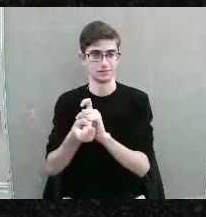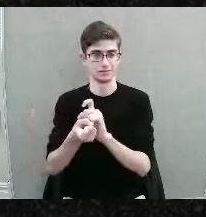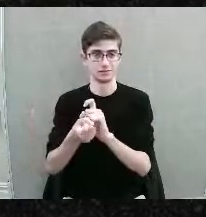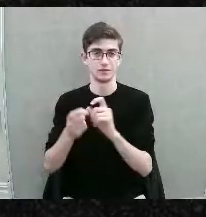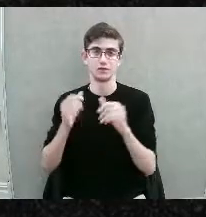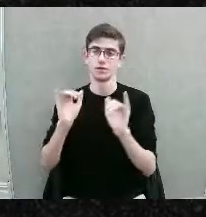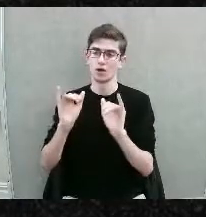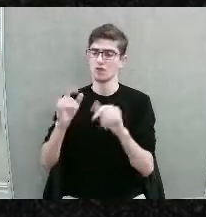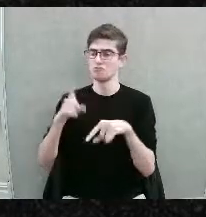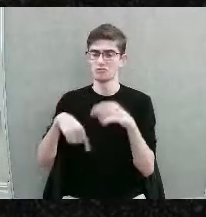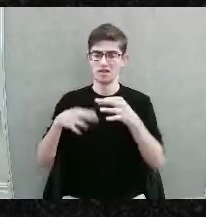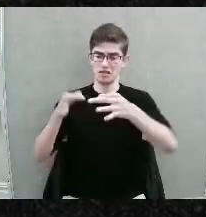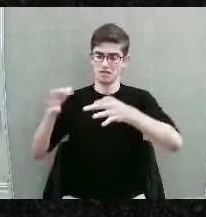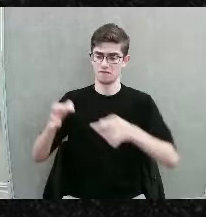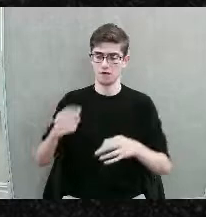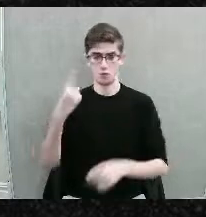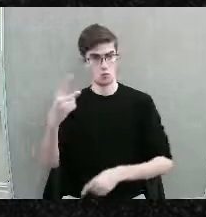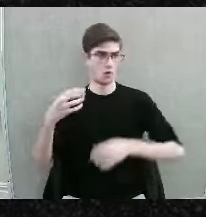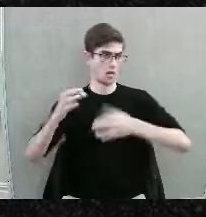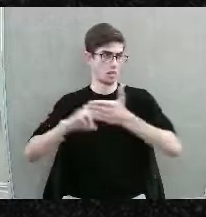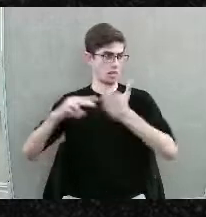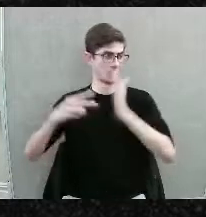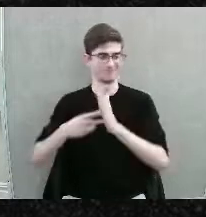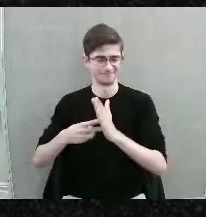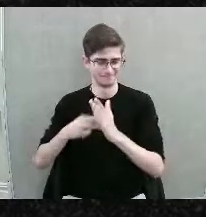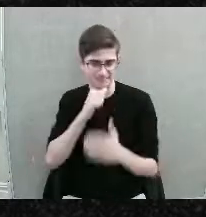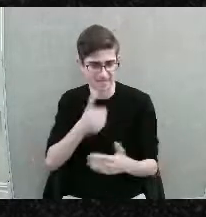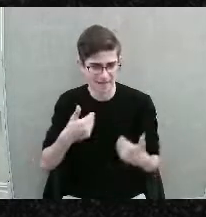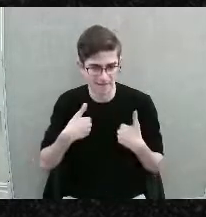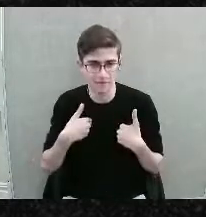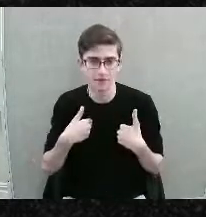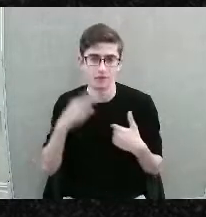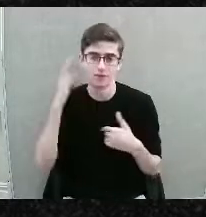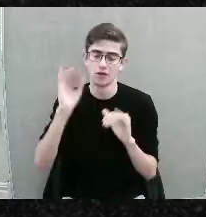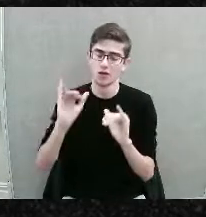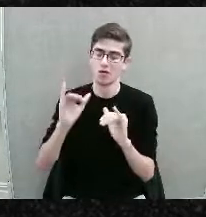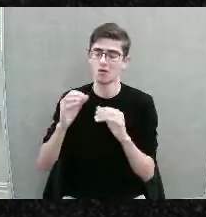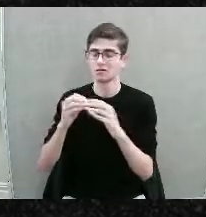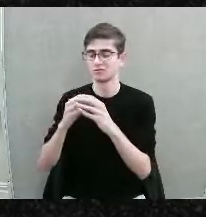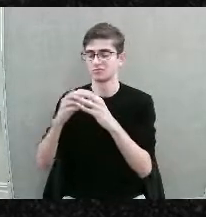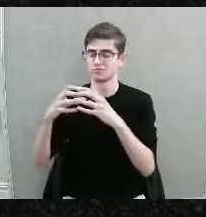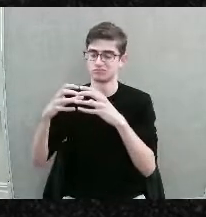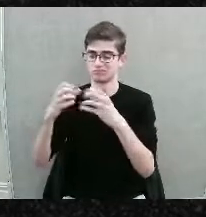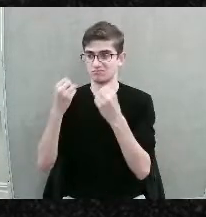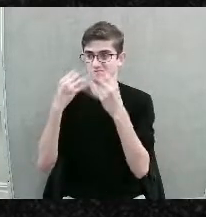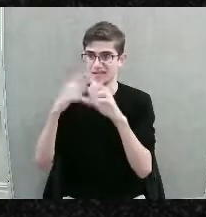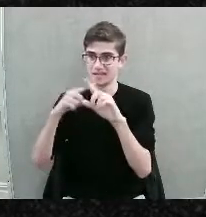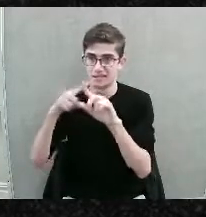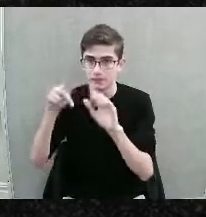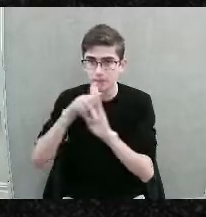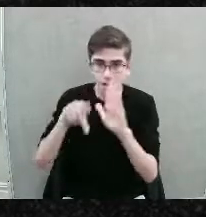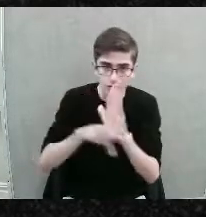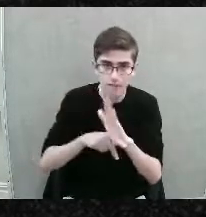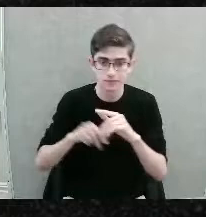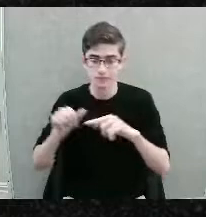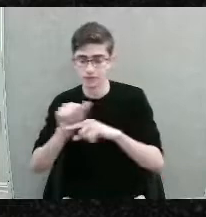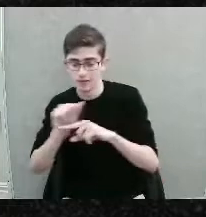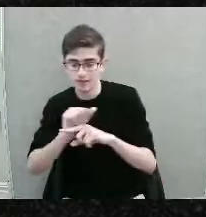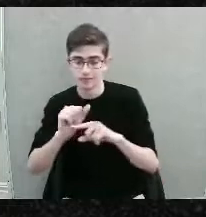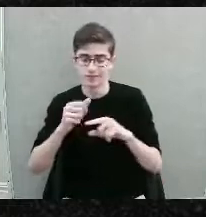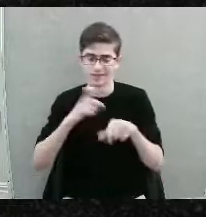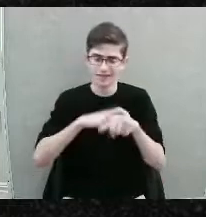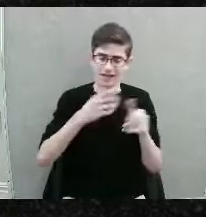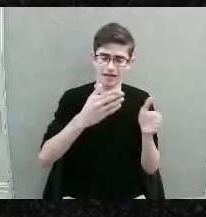easily defined, that there was no single definition, but rather that it was a bundle of policies and practices that shifted